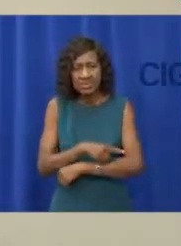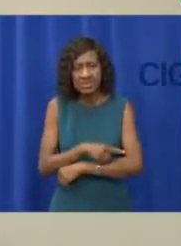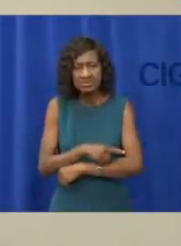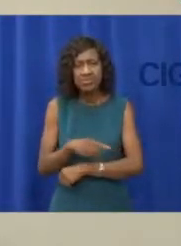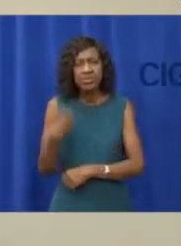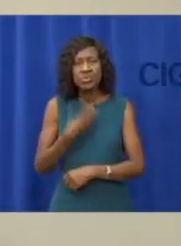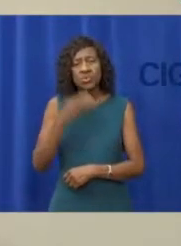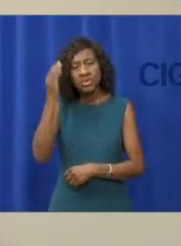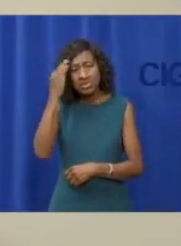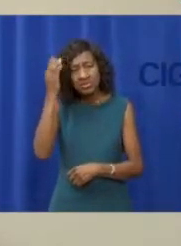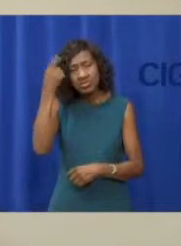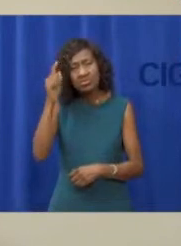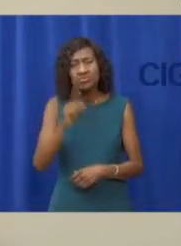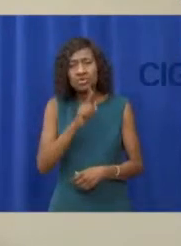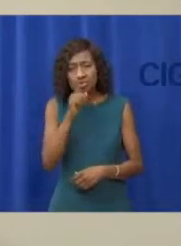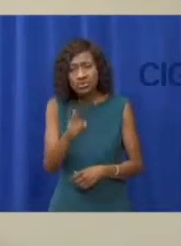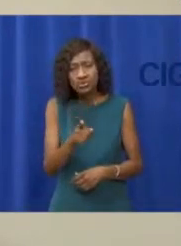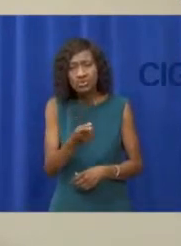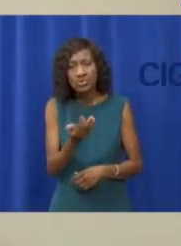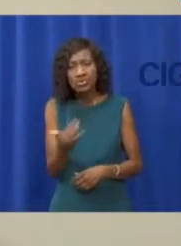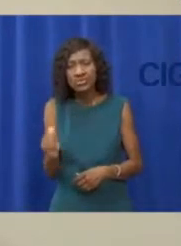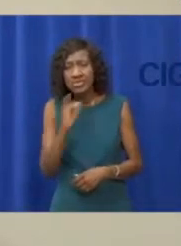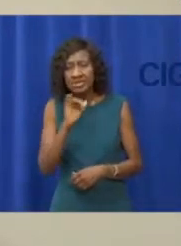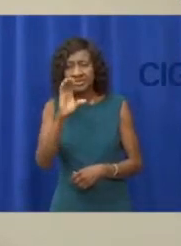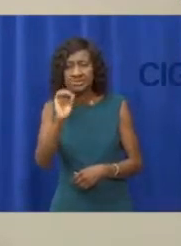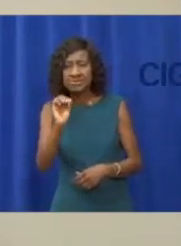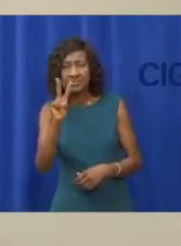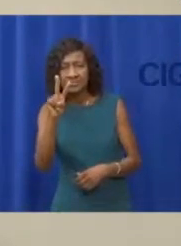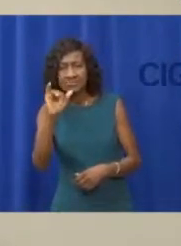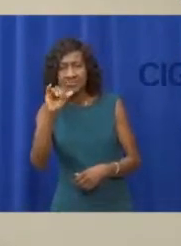transmission, I want people to